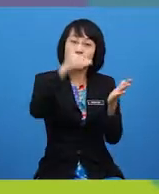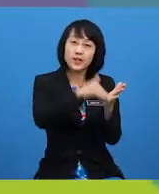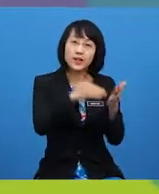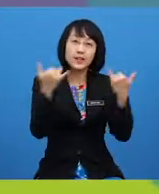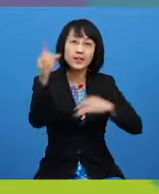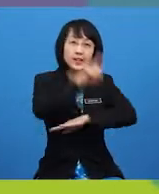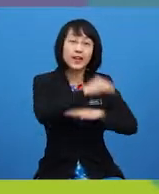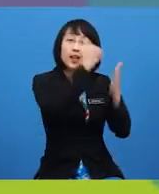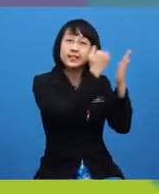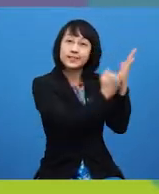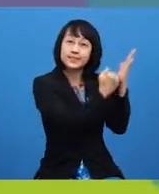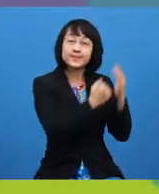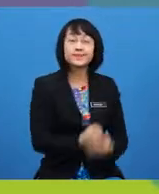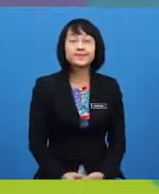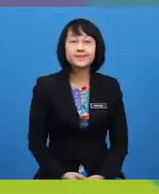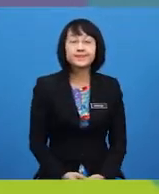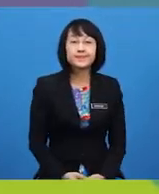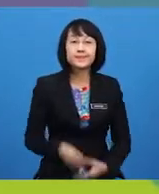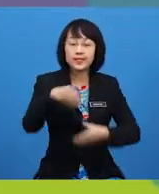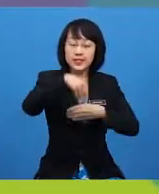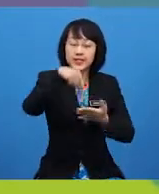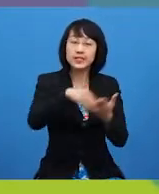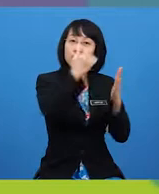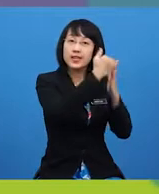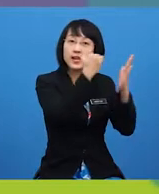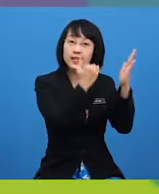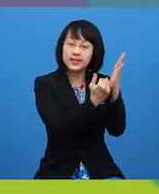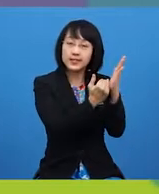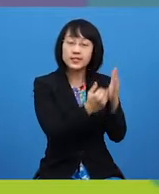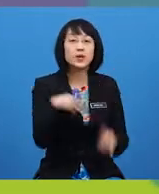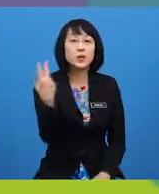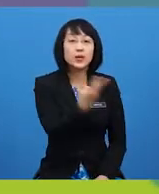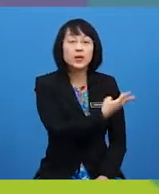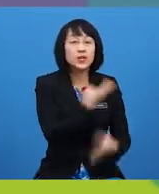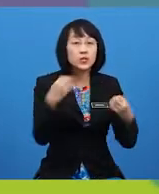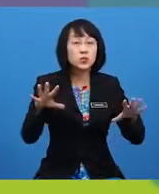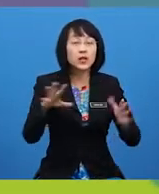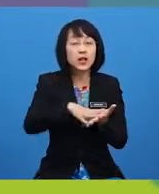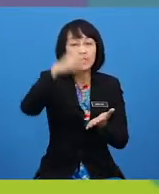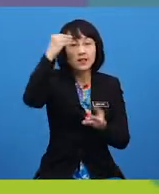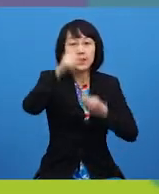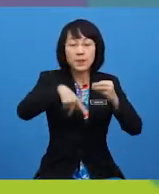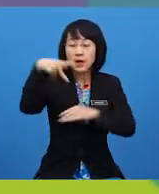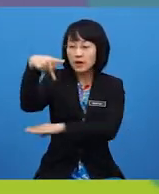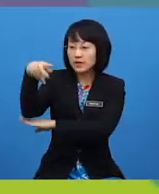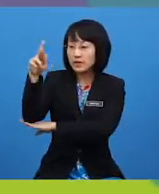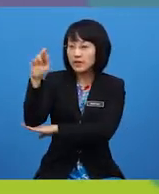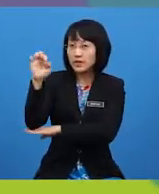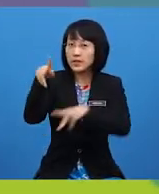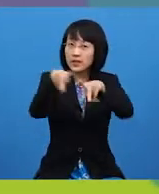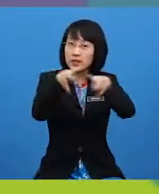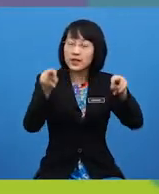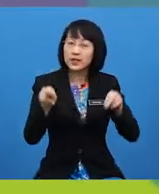In this lesson, we have learned about prepositions. In particular, prepositions